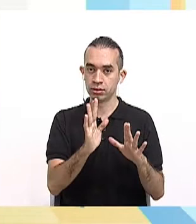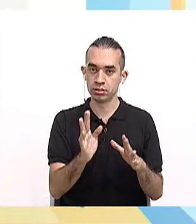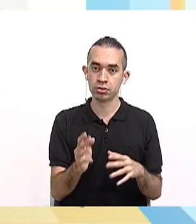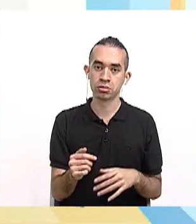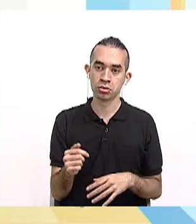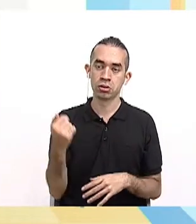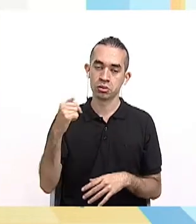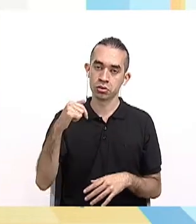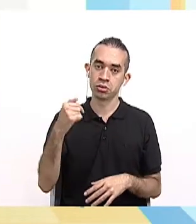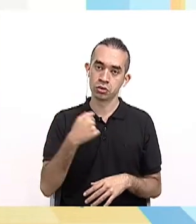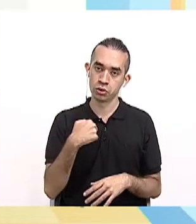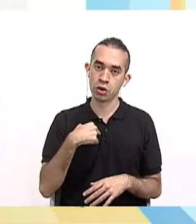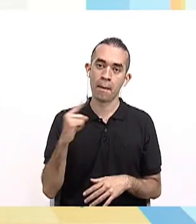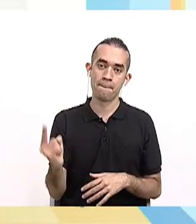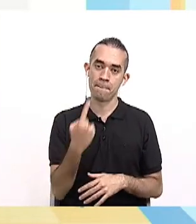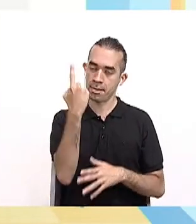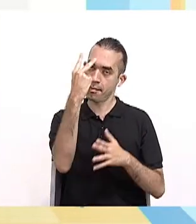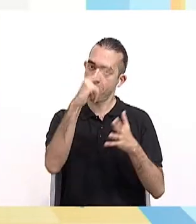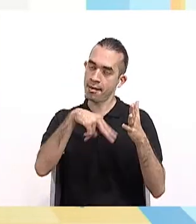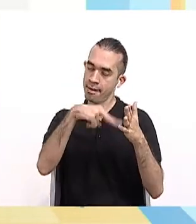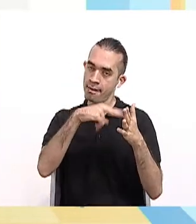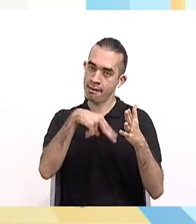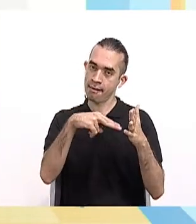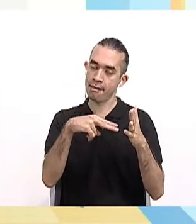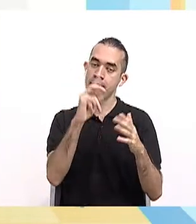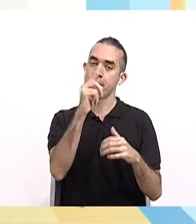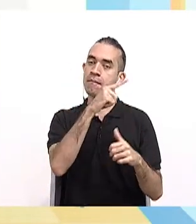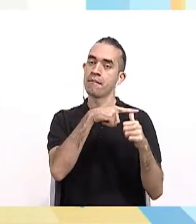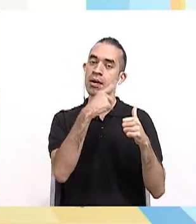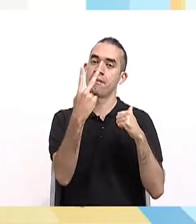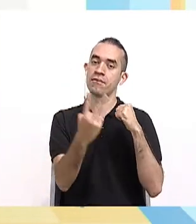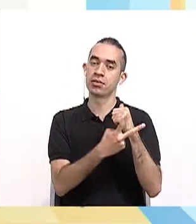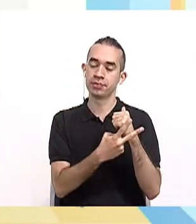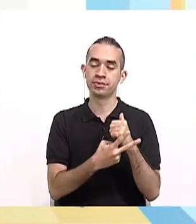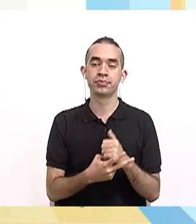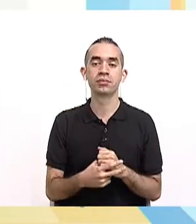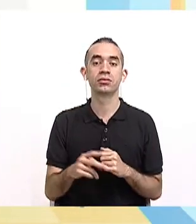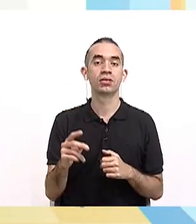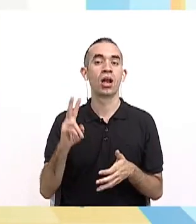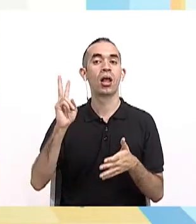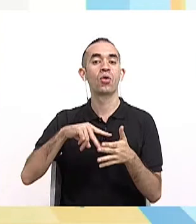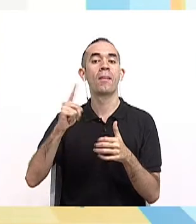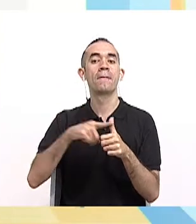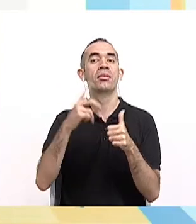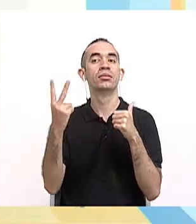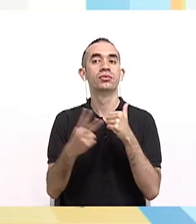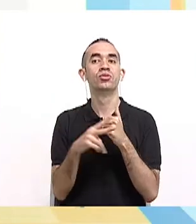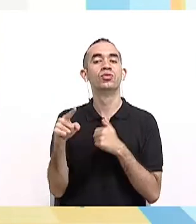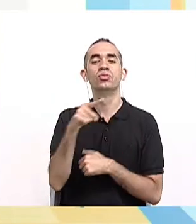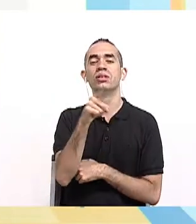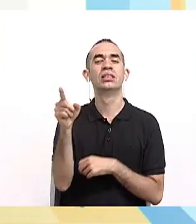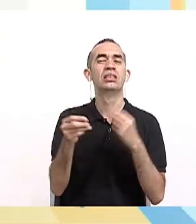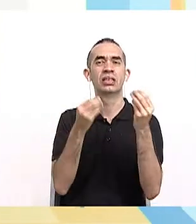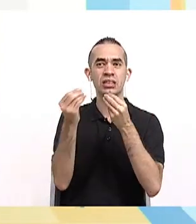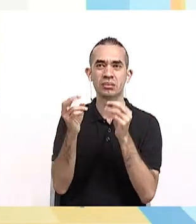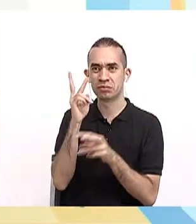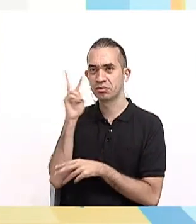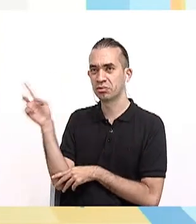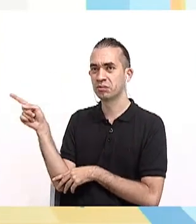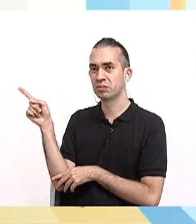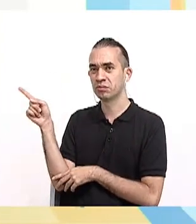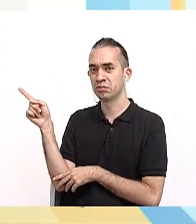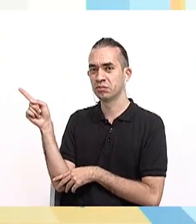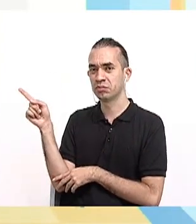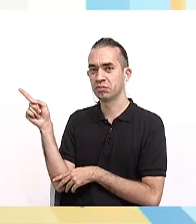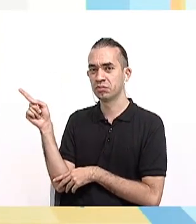give you the first reading, or reading for the first time. Now, this reading for the first time, you will have to do something that is